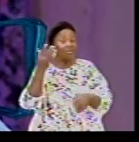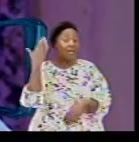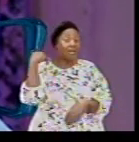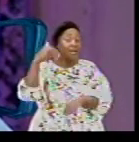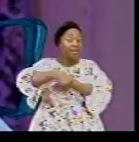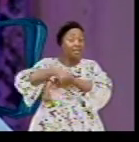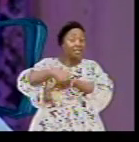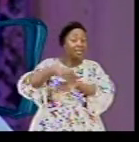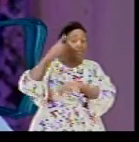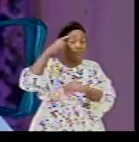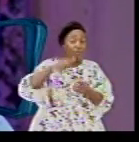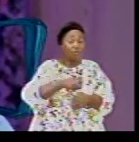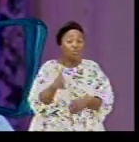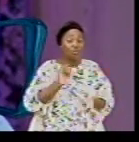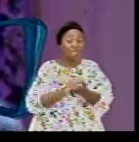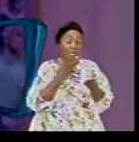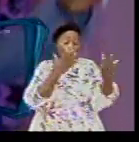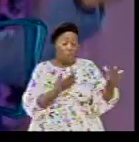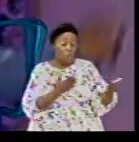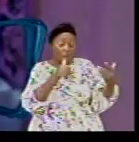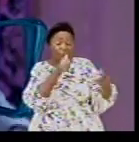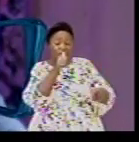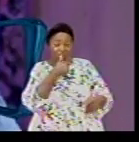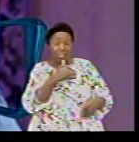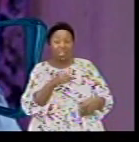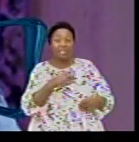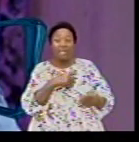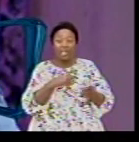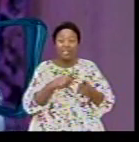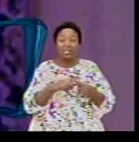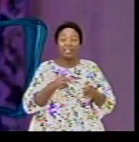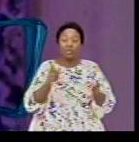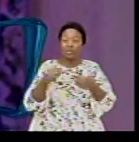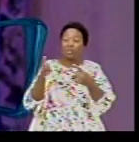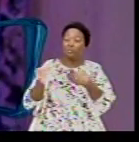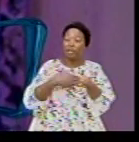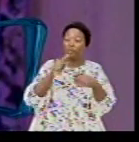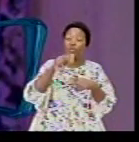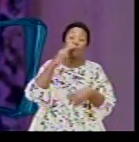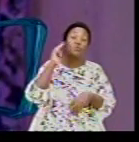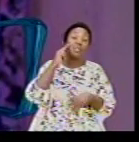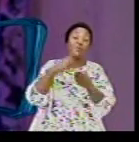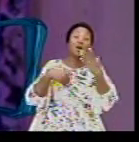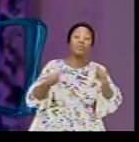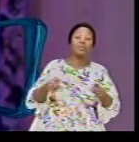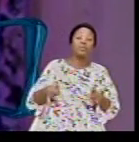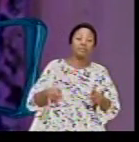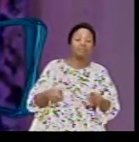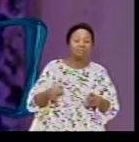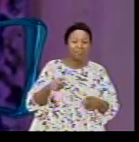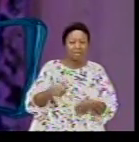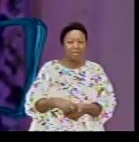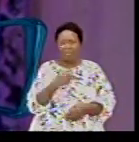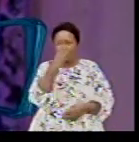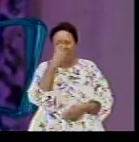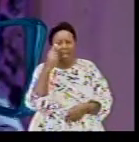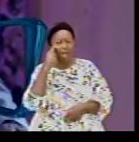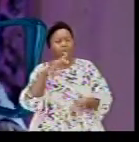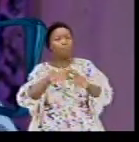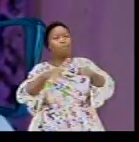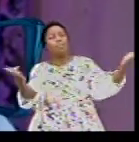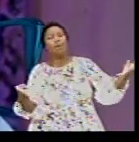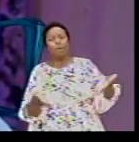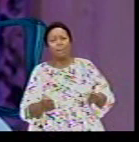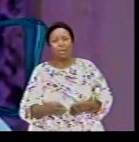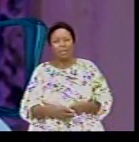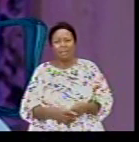Those who waited on getting to the hostel, their problem was rolled away. So wait and